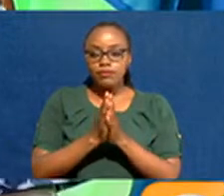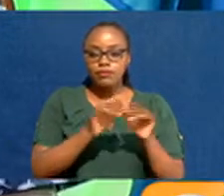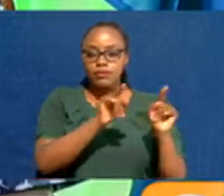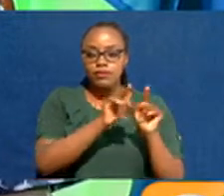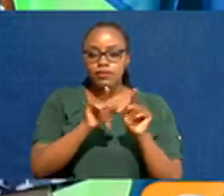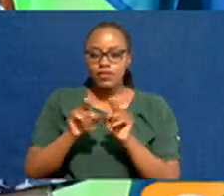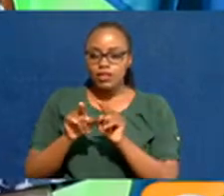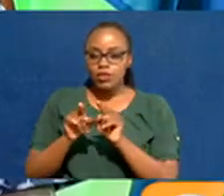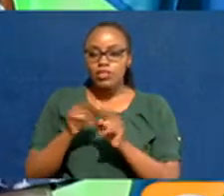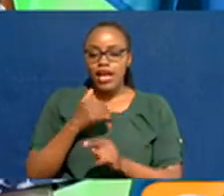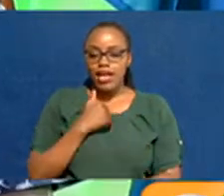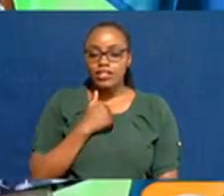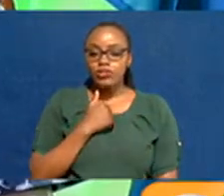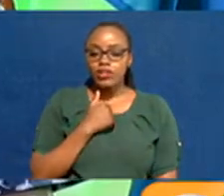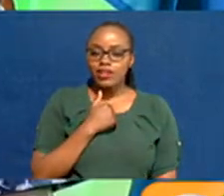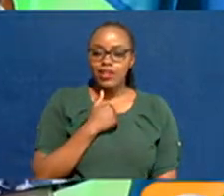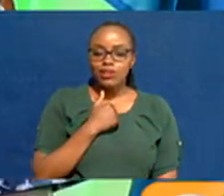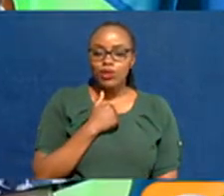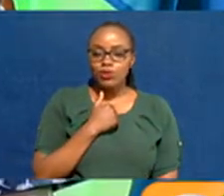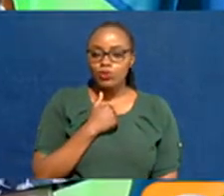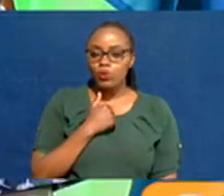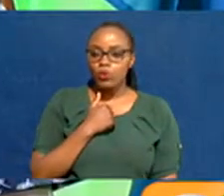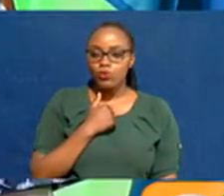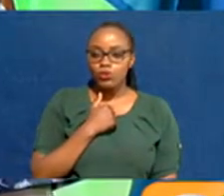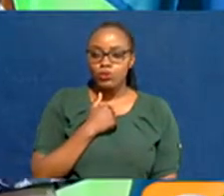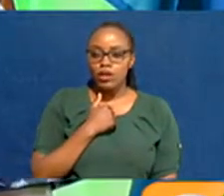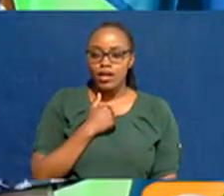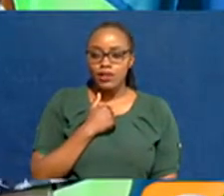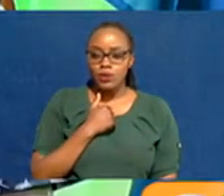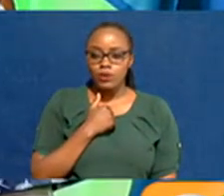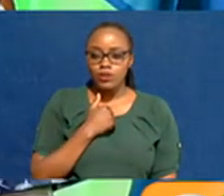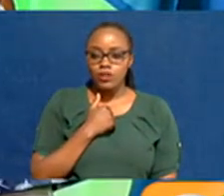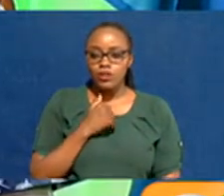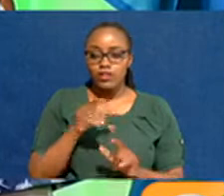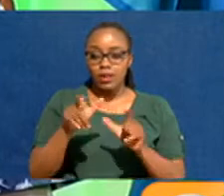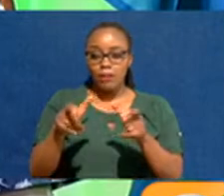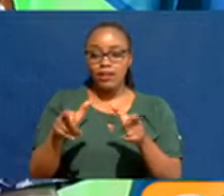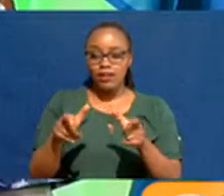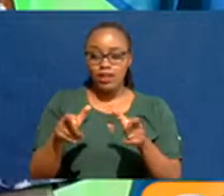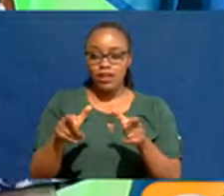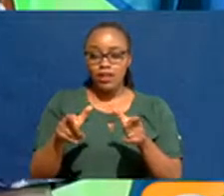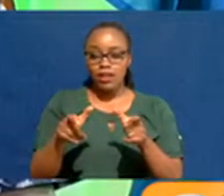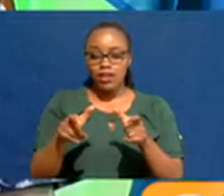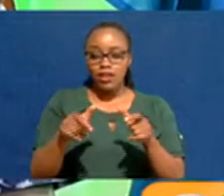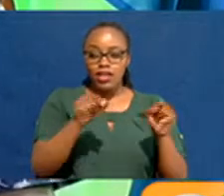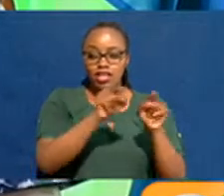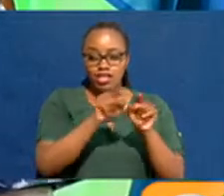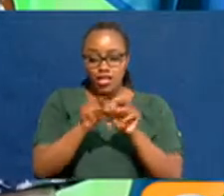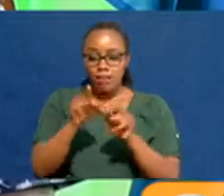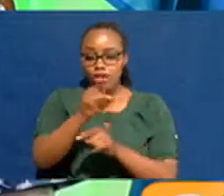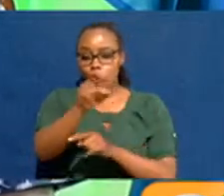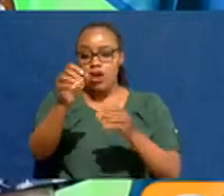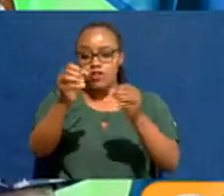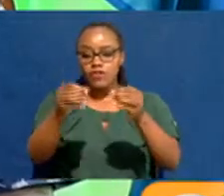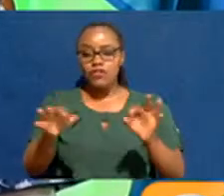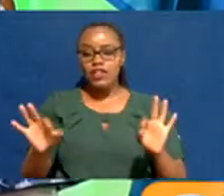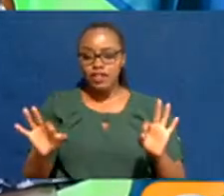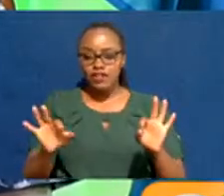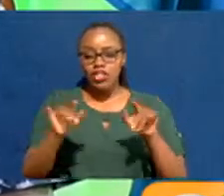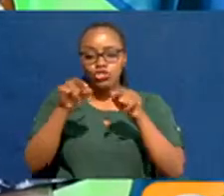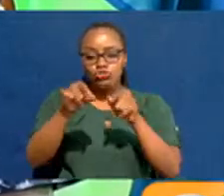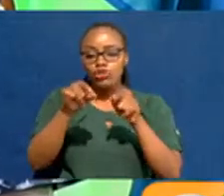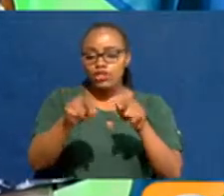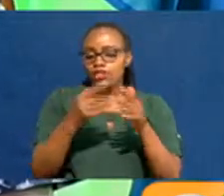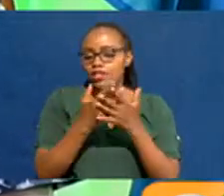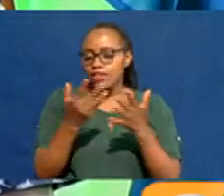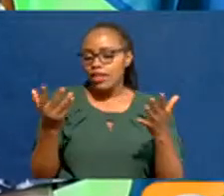And I request the media also to be fair. Just like you are free to criticize